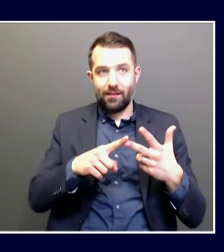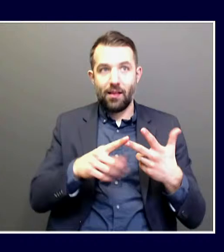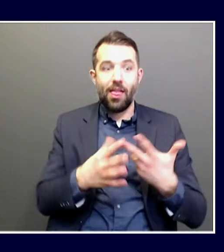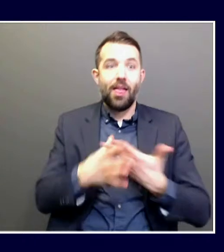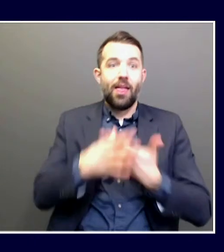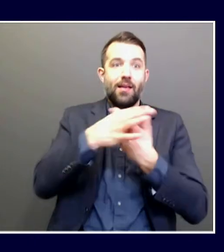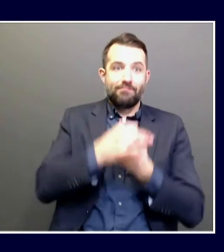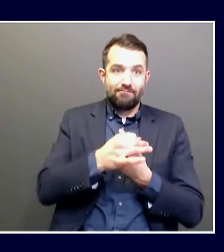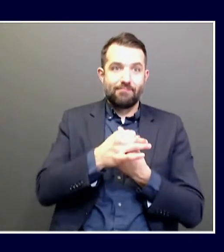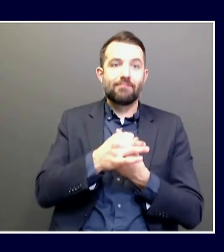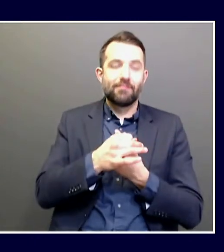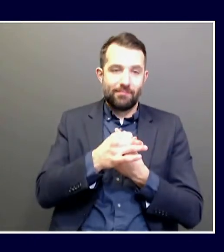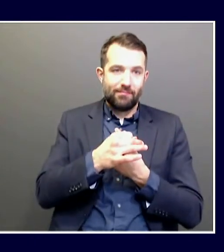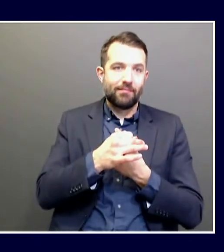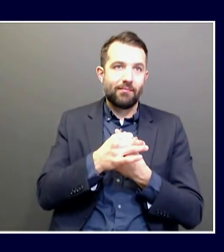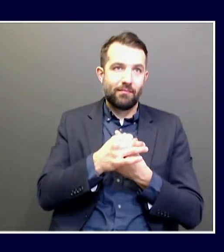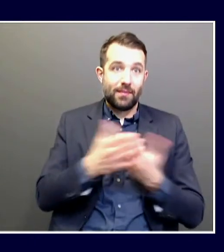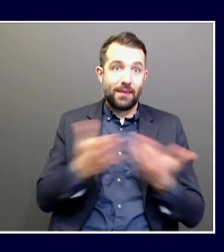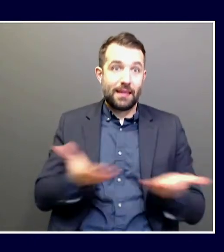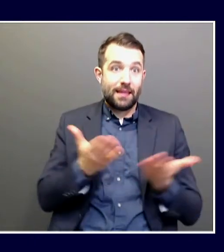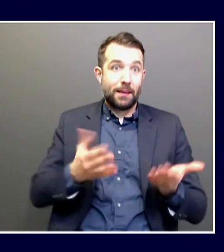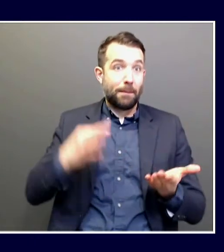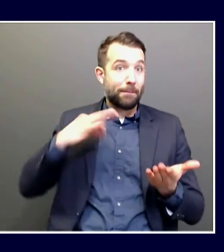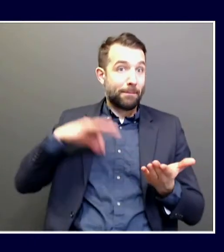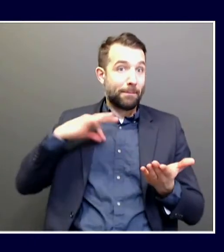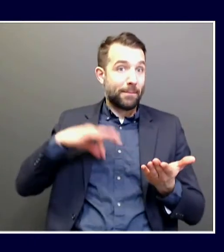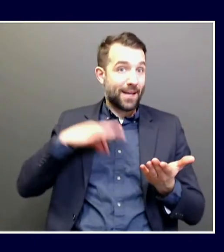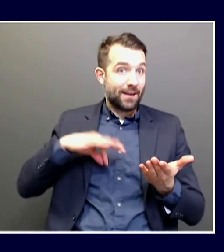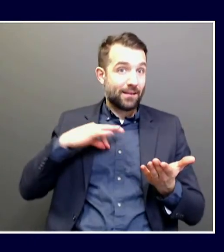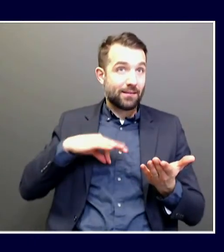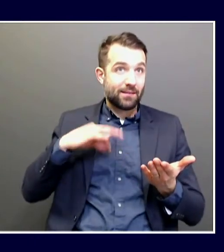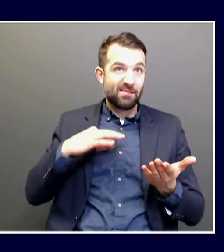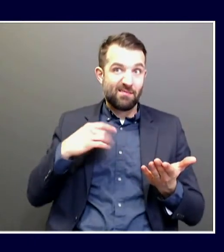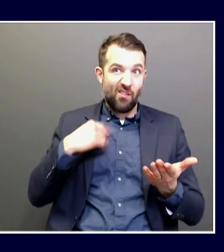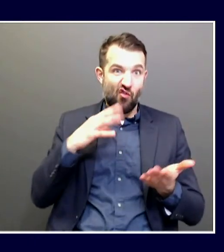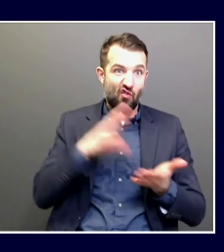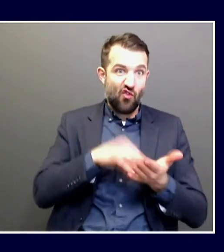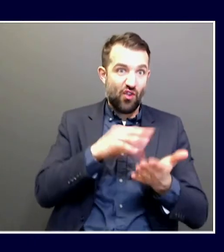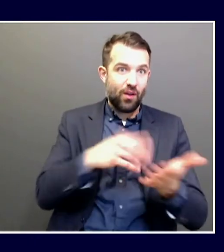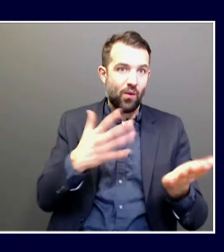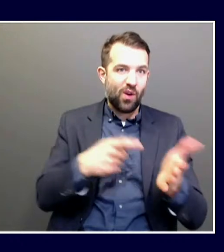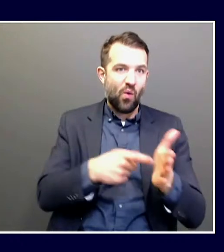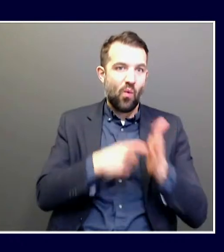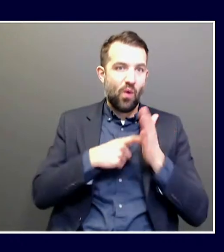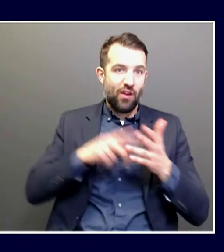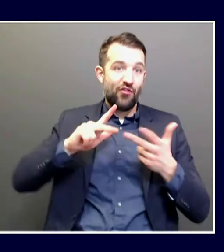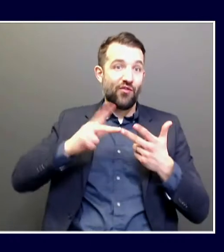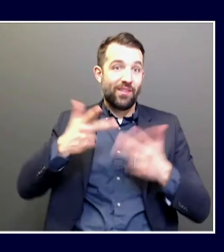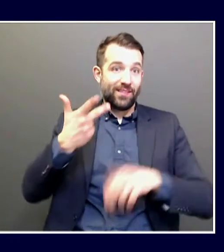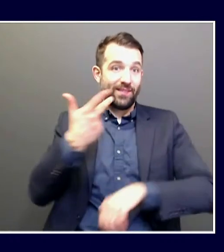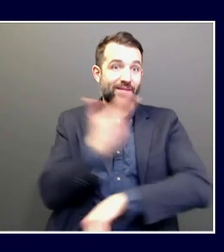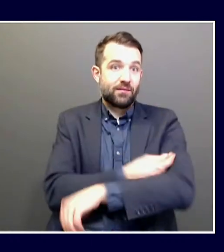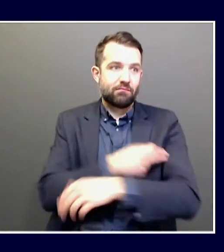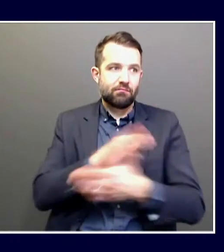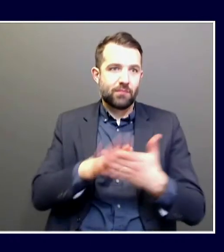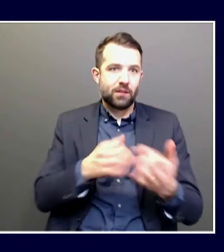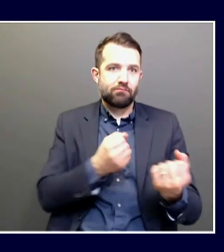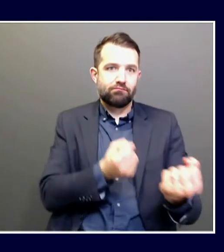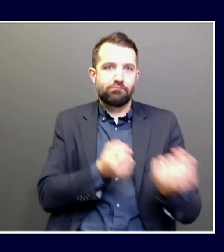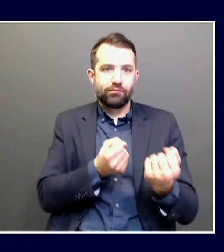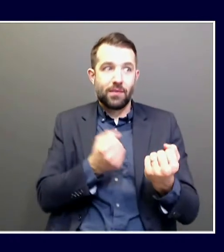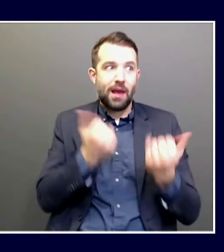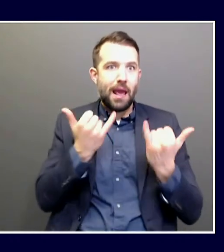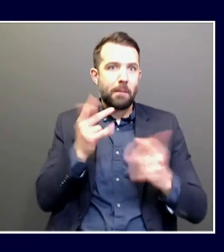boosters here in Maine. Chief among them is that the demand for boosters is really strong. As I mentioned a moment ago, Maine is in the number 3 spot